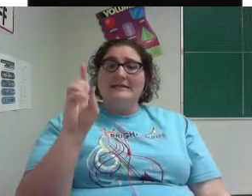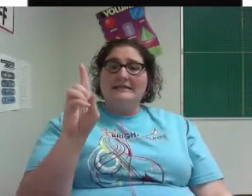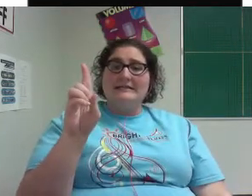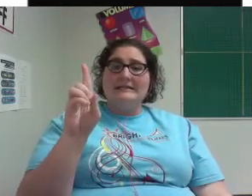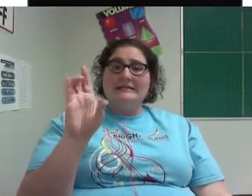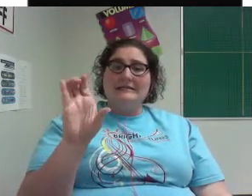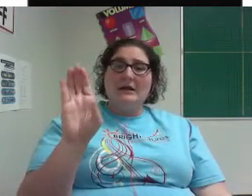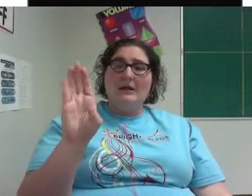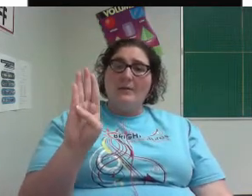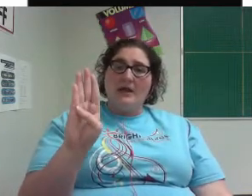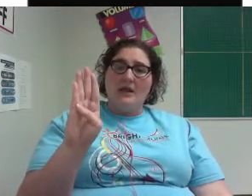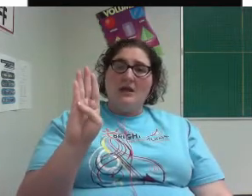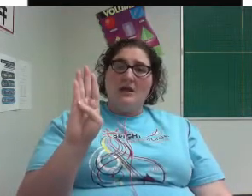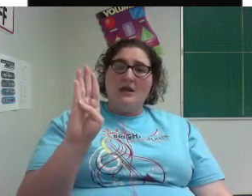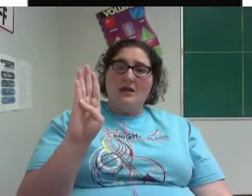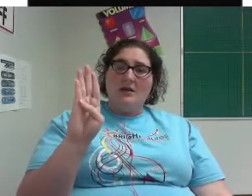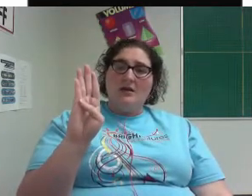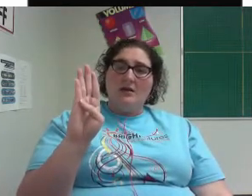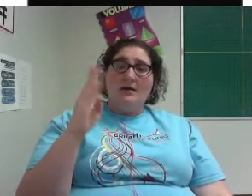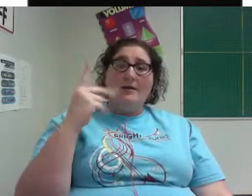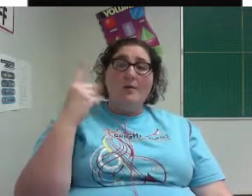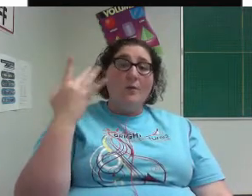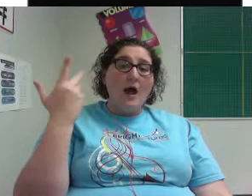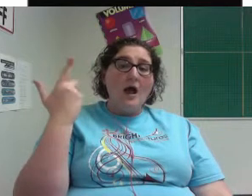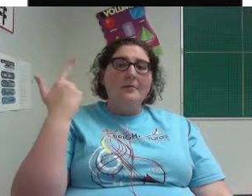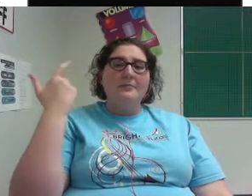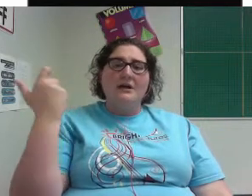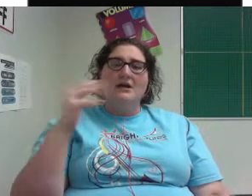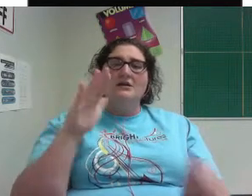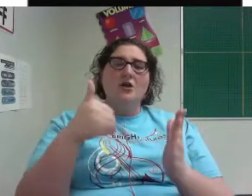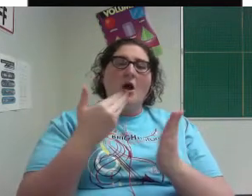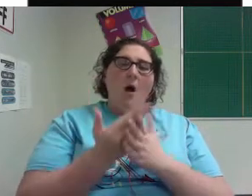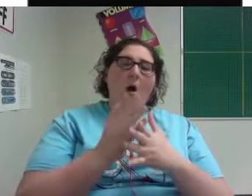triangle DCB because all